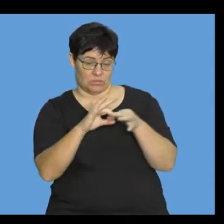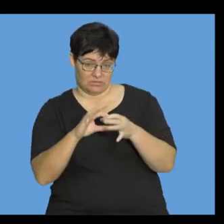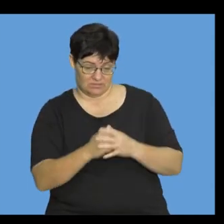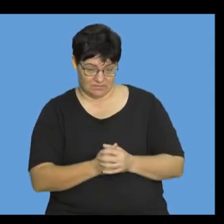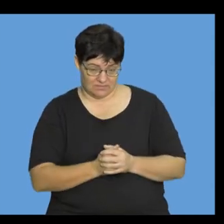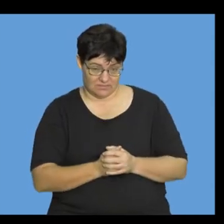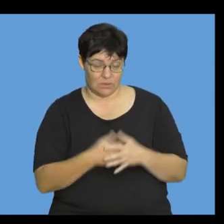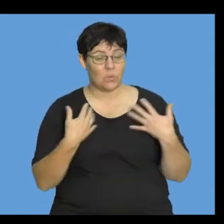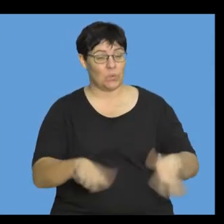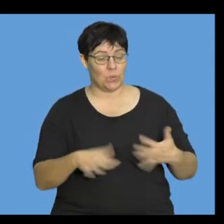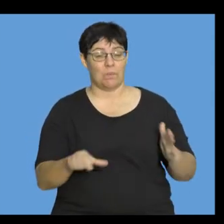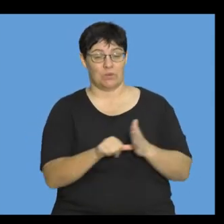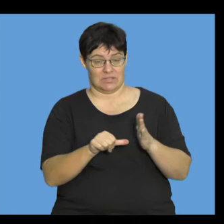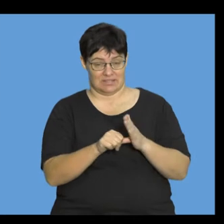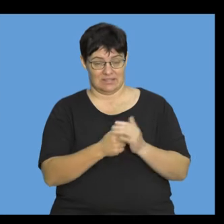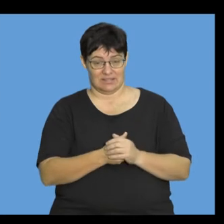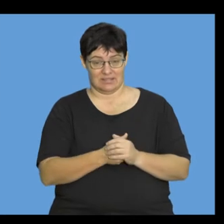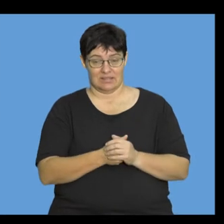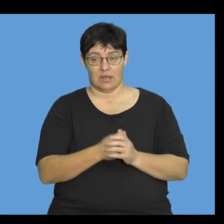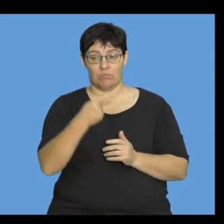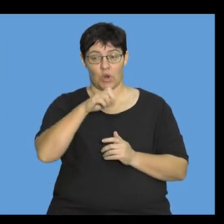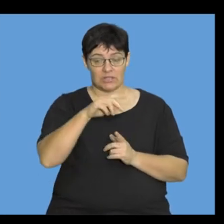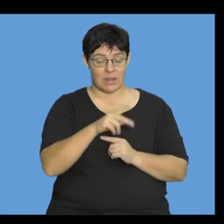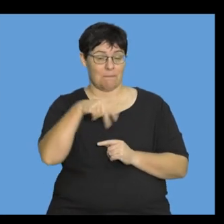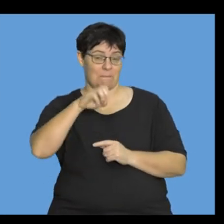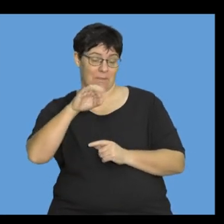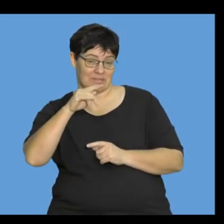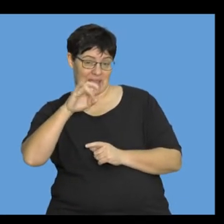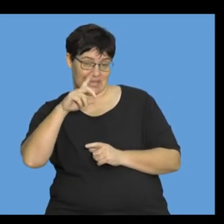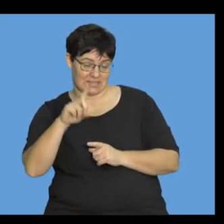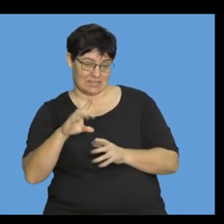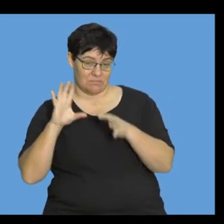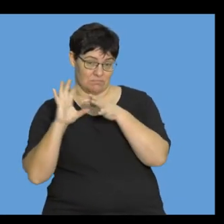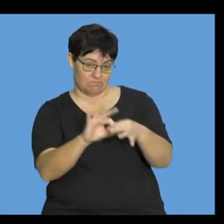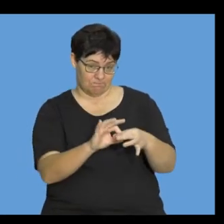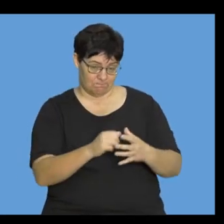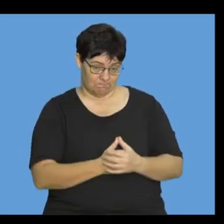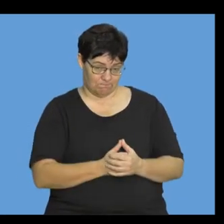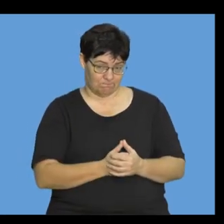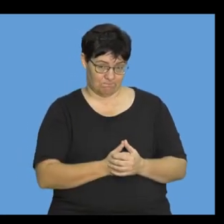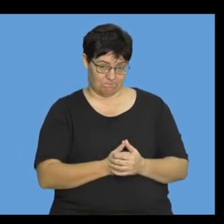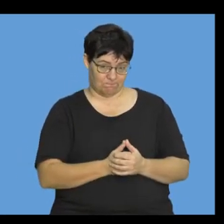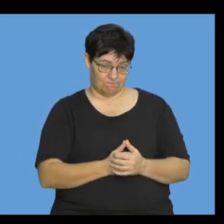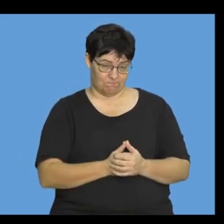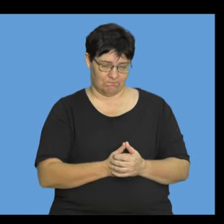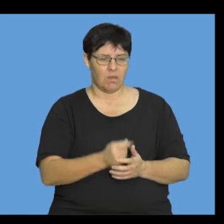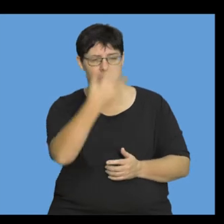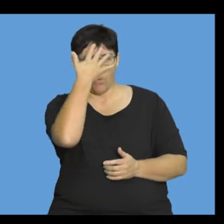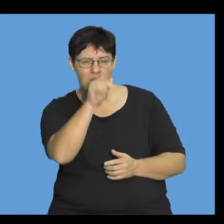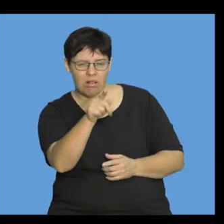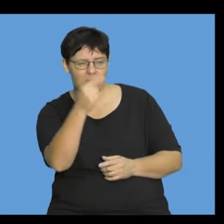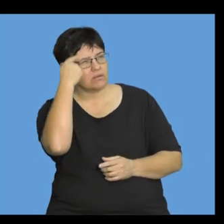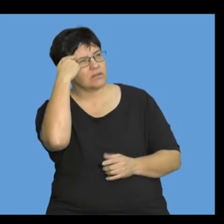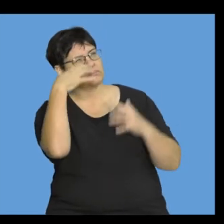bond. Right, very important. Proteins, peptide bond. Okay, so guys, when you think